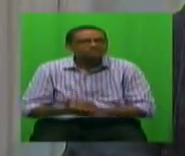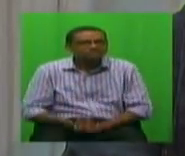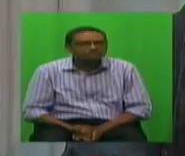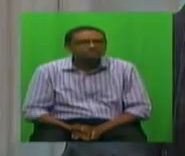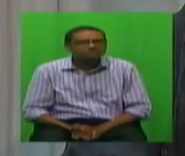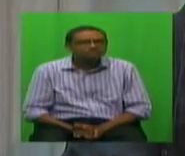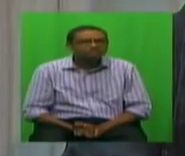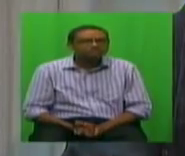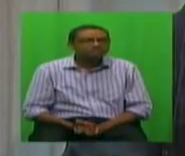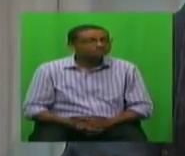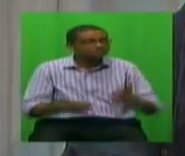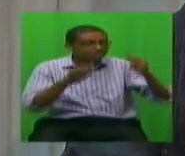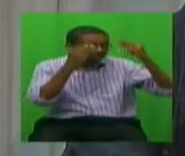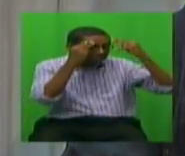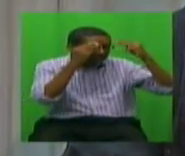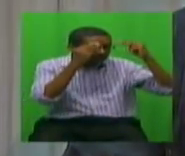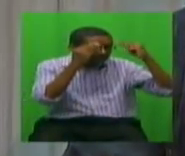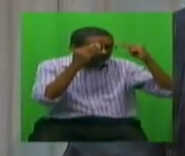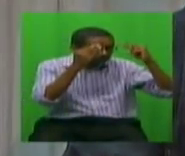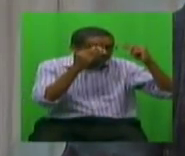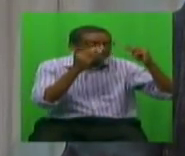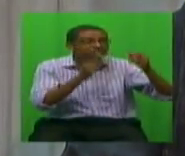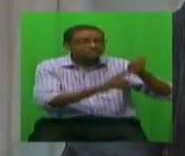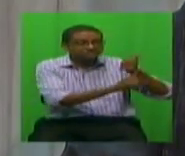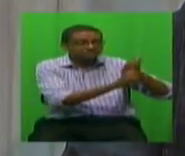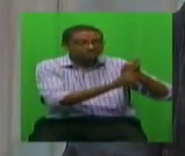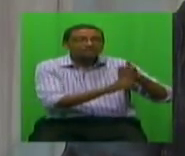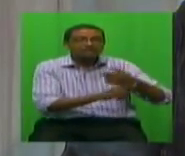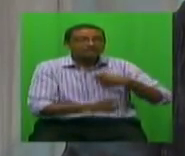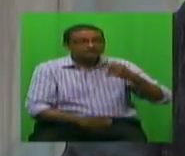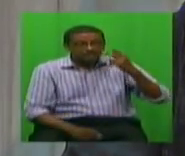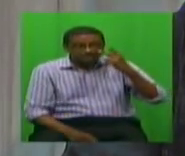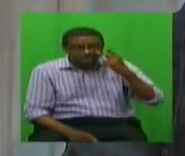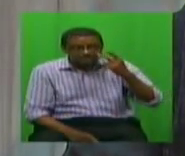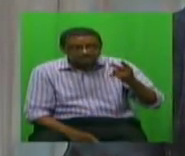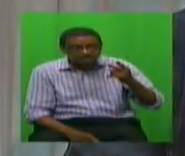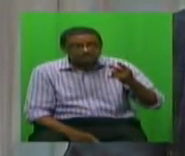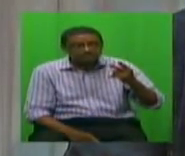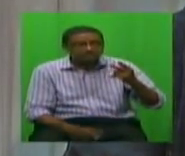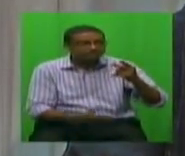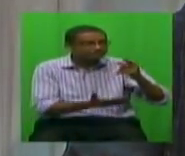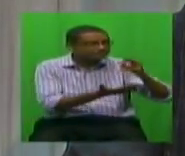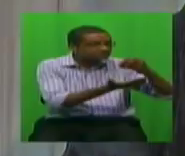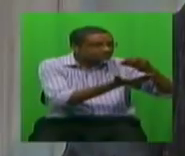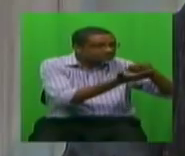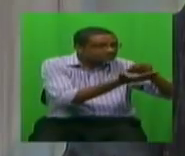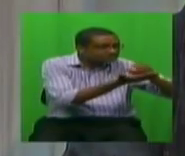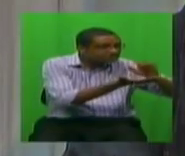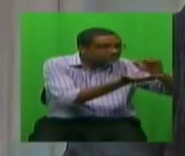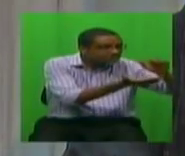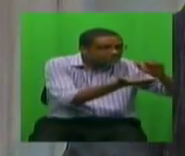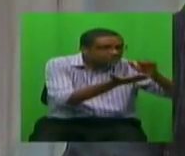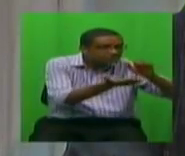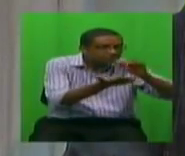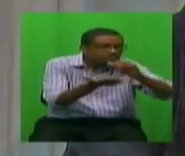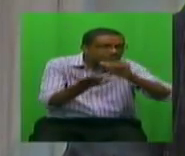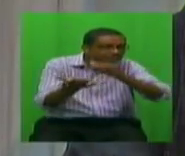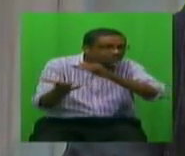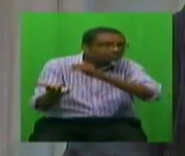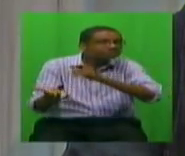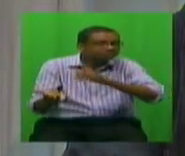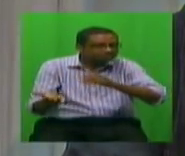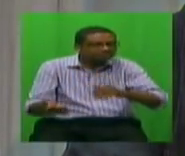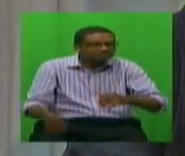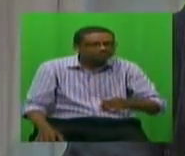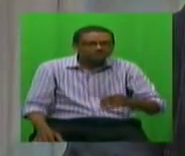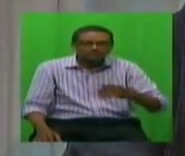you know, the ministry itself, as I seek donations for my community and for the rest of the country, I've also sought support,